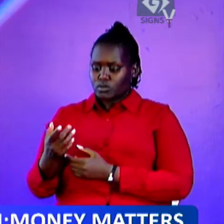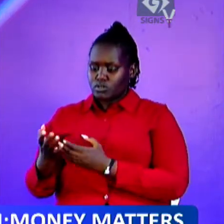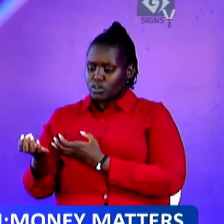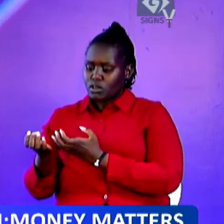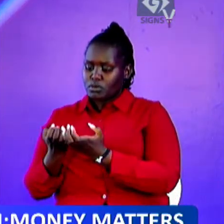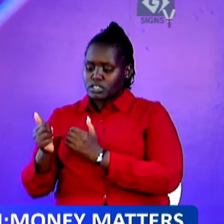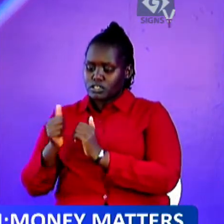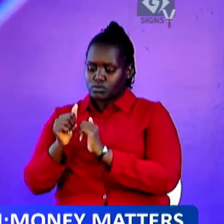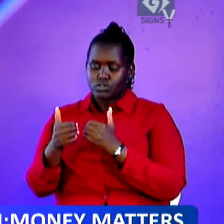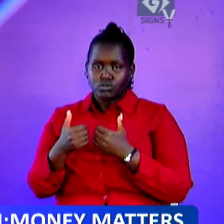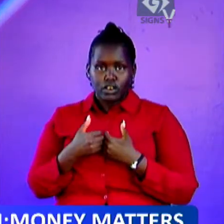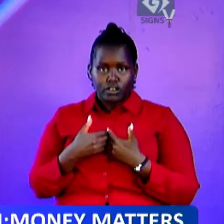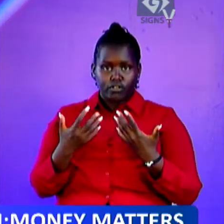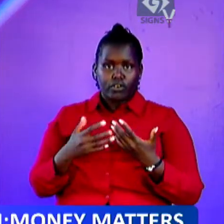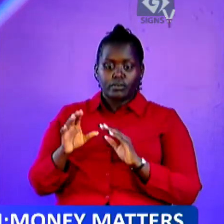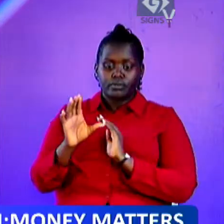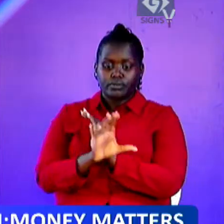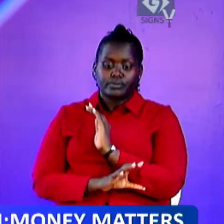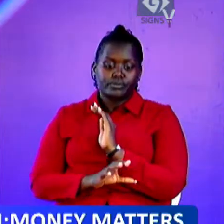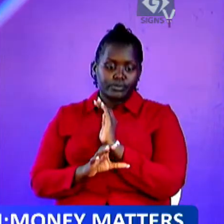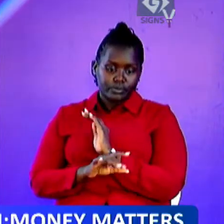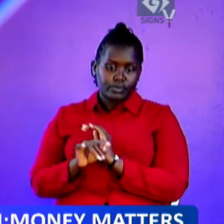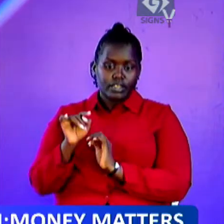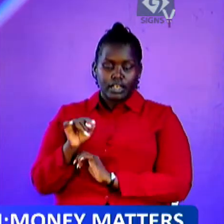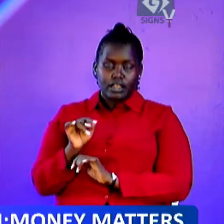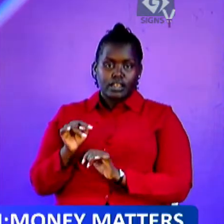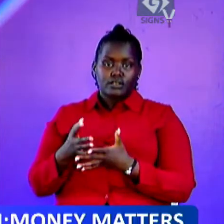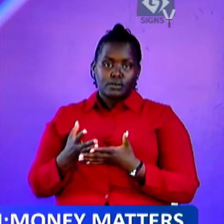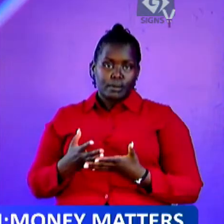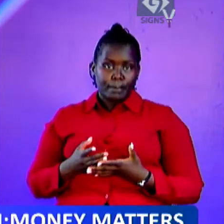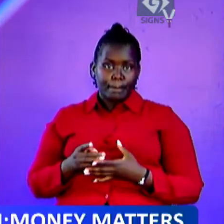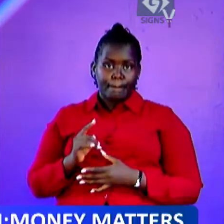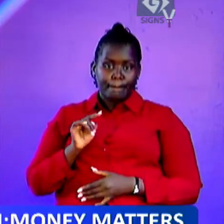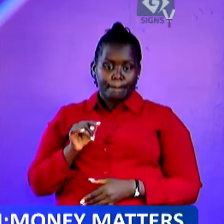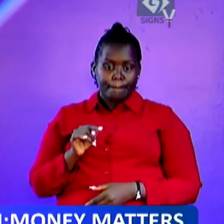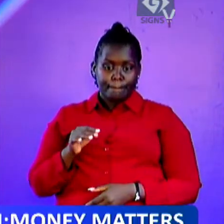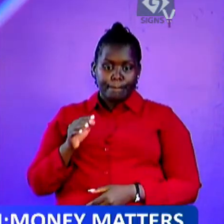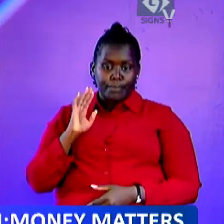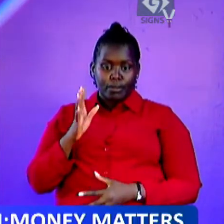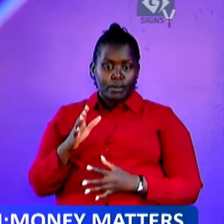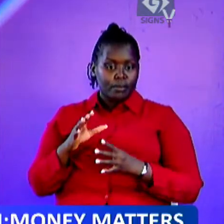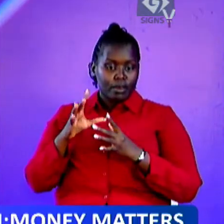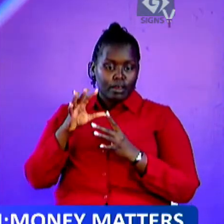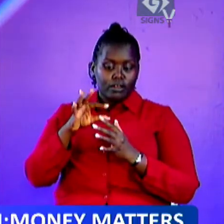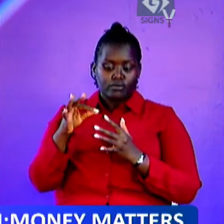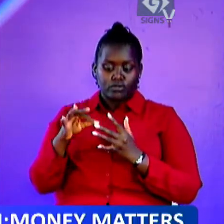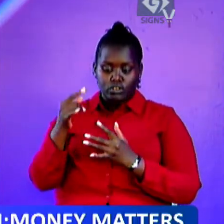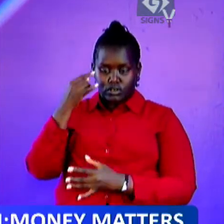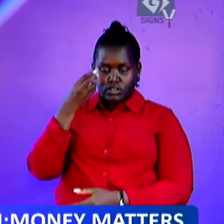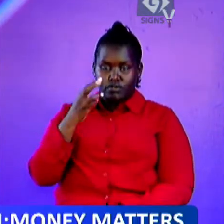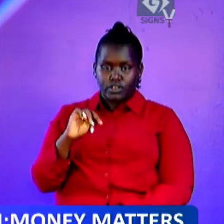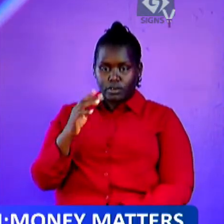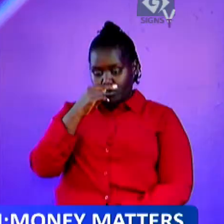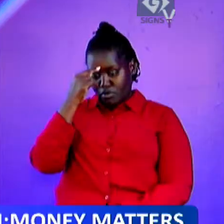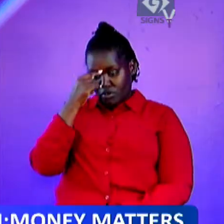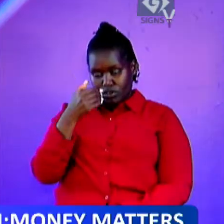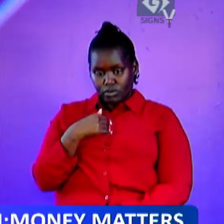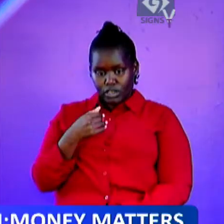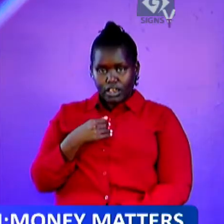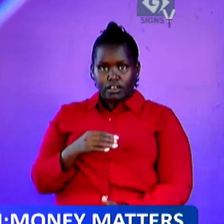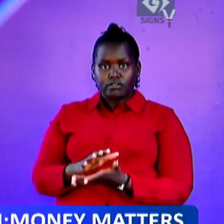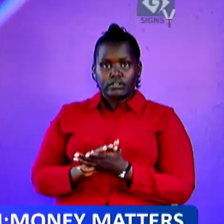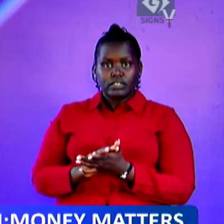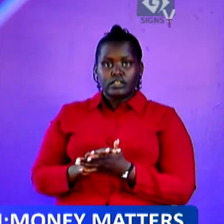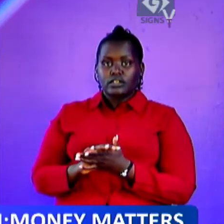in the country. If this would be an option for them, because there's so many brilliant businesses